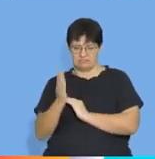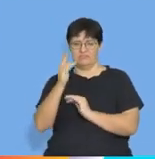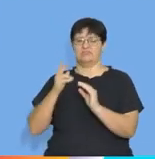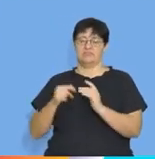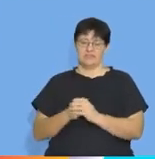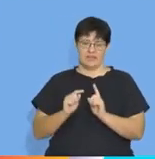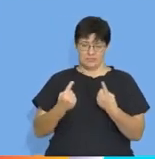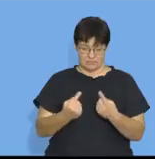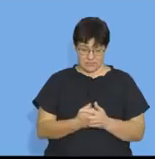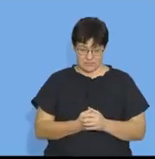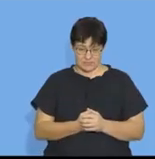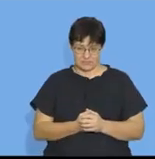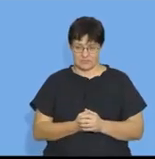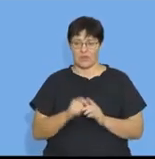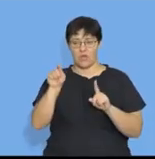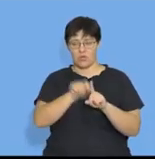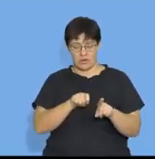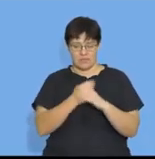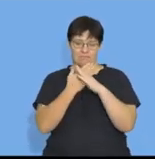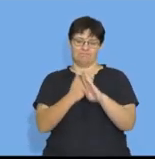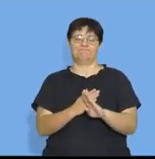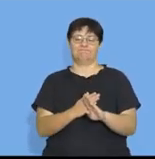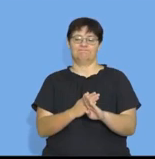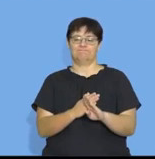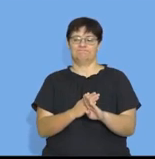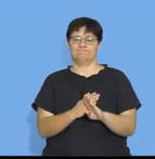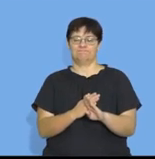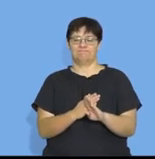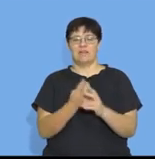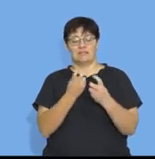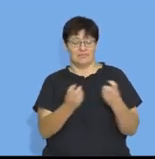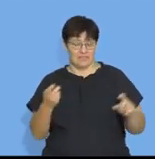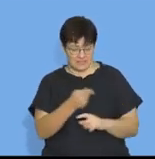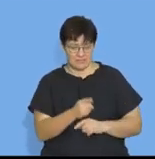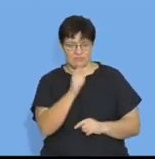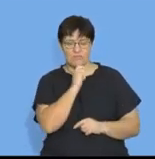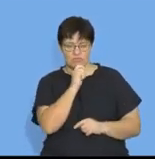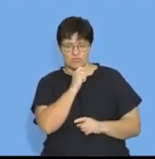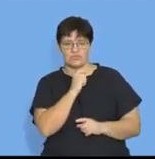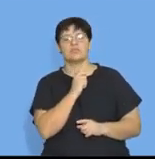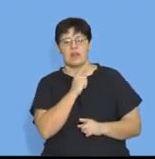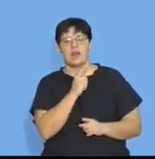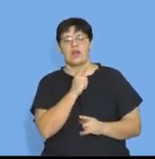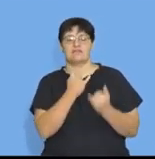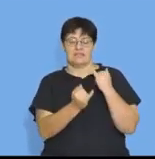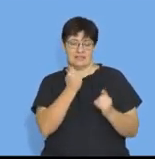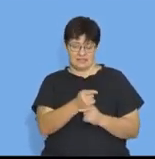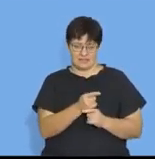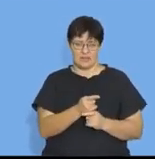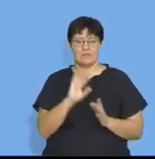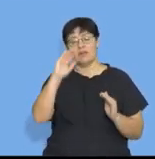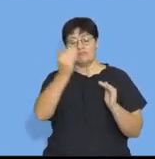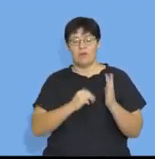female reproductive system. So condoms are barriers that are devices that are used during